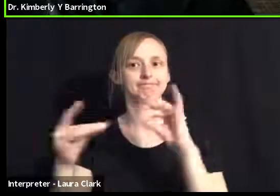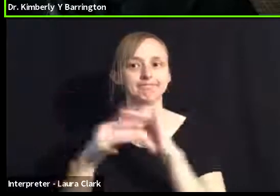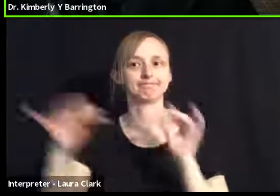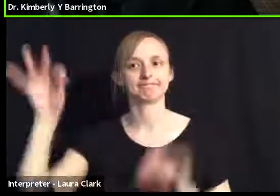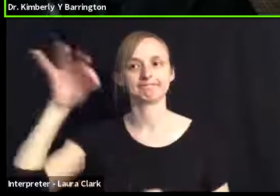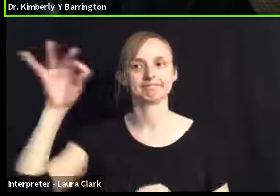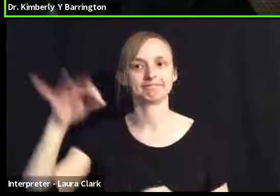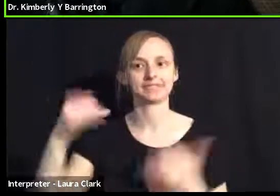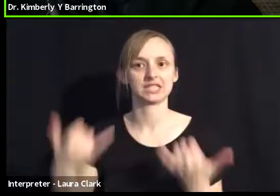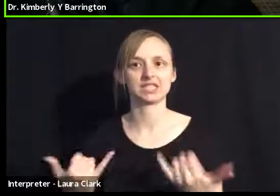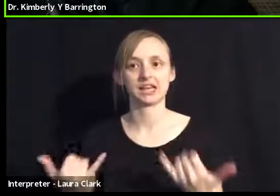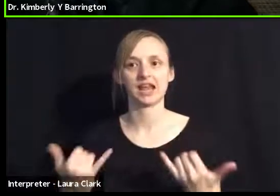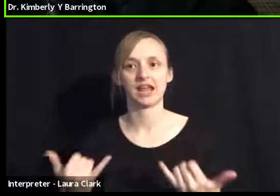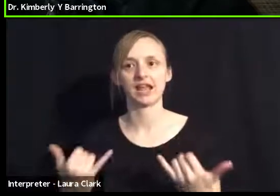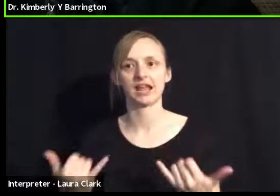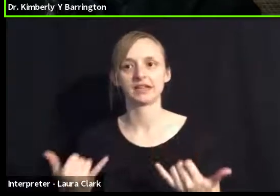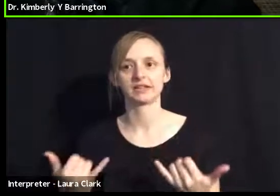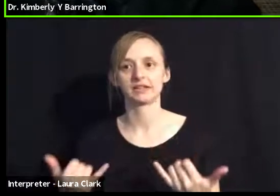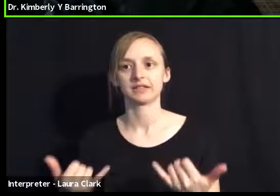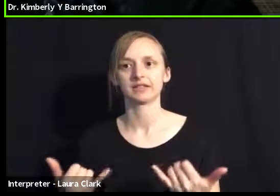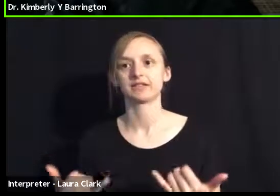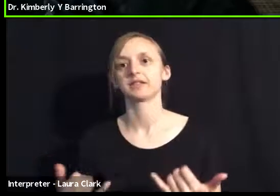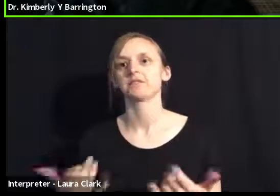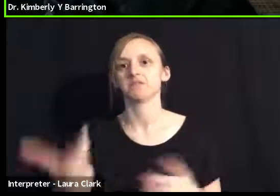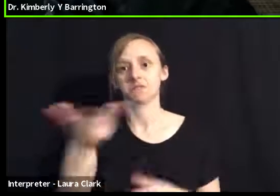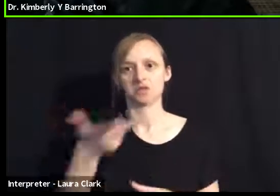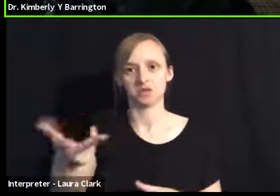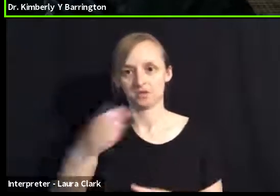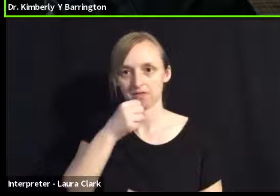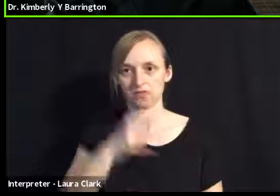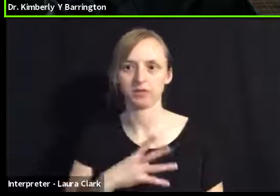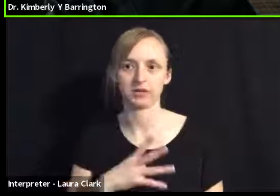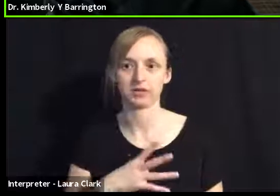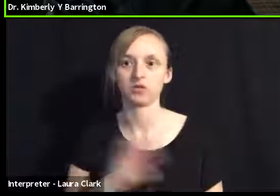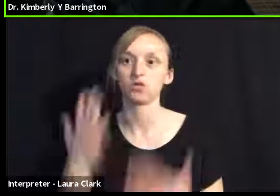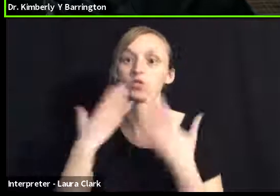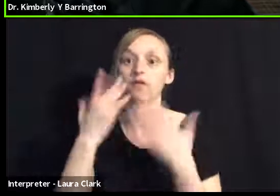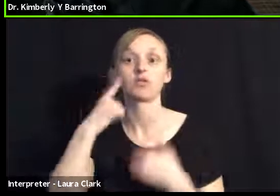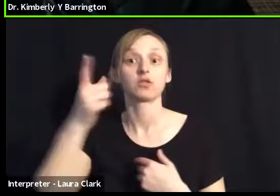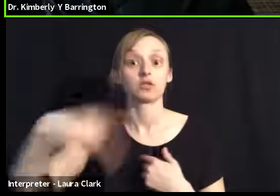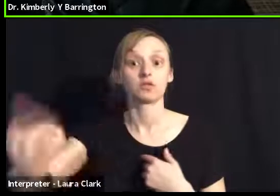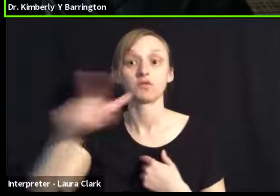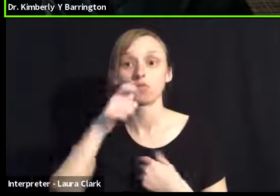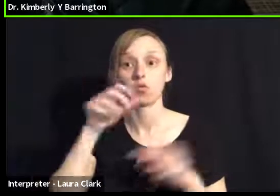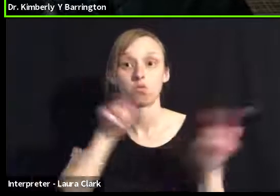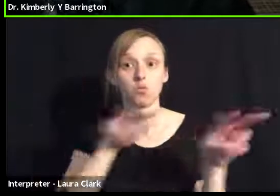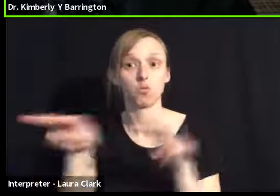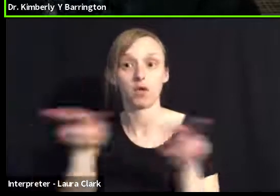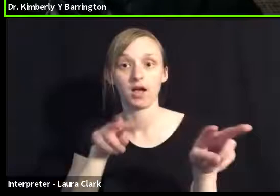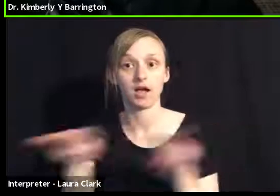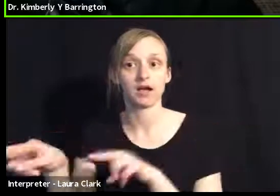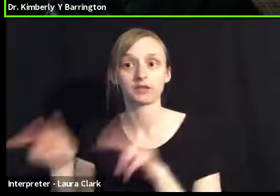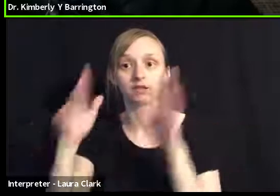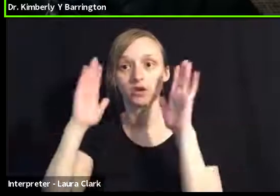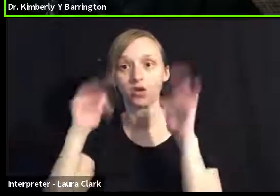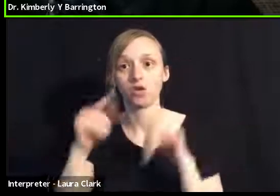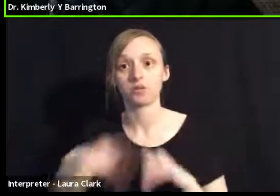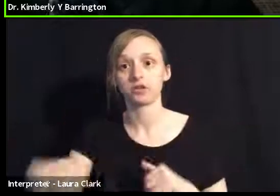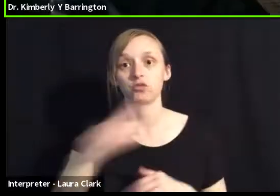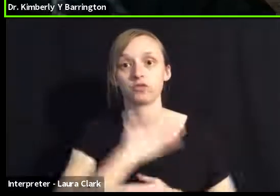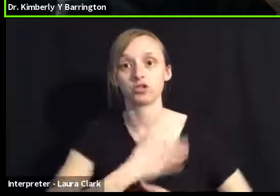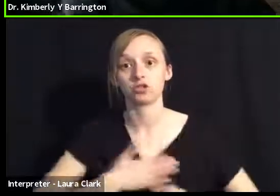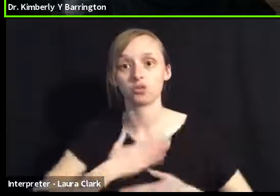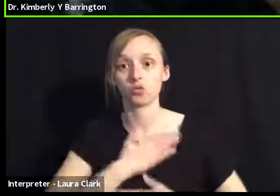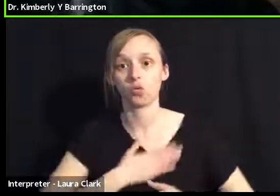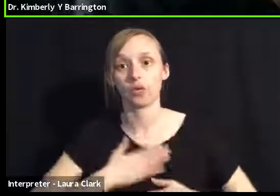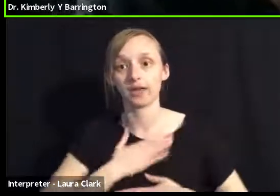here amongst all of us. And we are so grateful for all of you who have tuned in. I hope that you enjoyed it and that